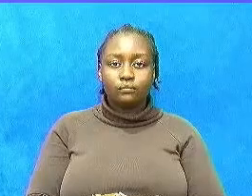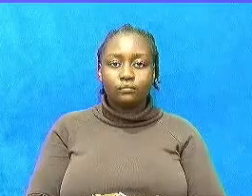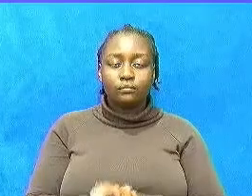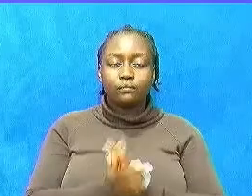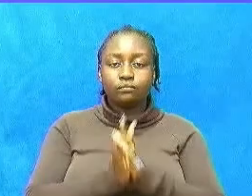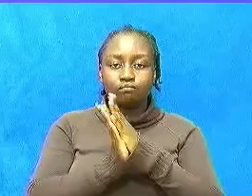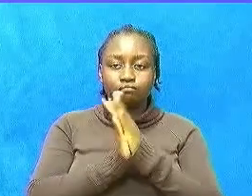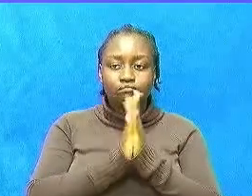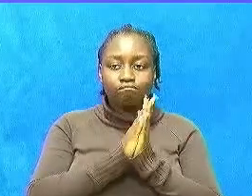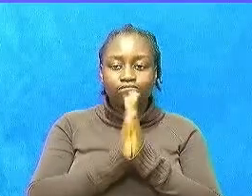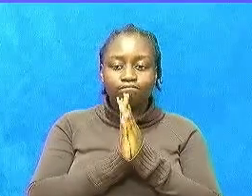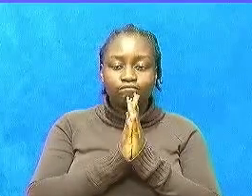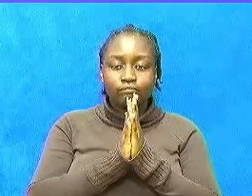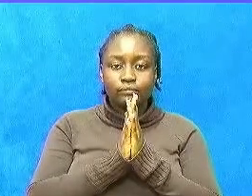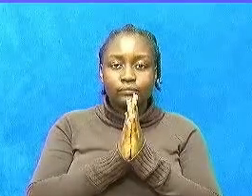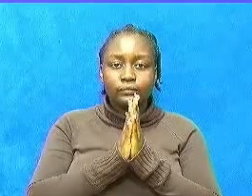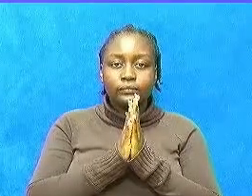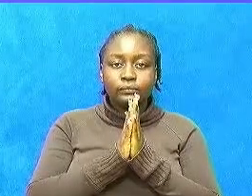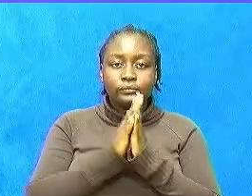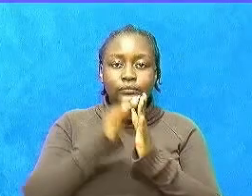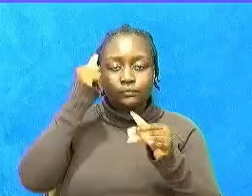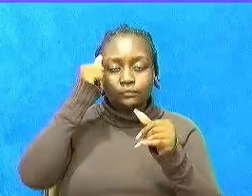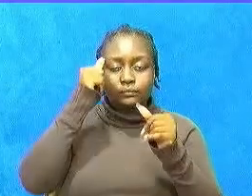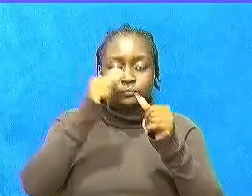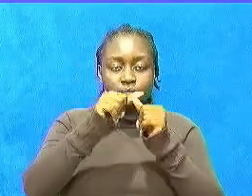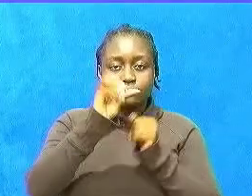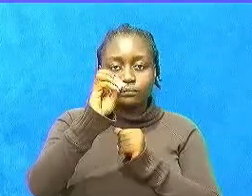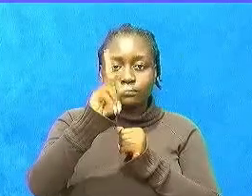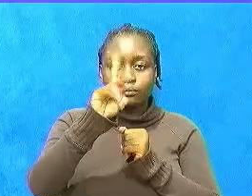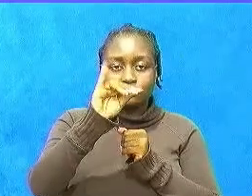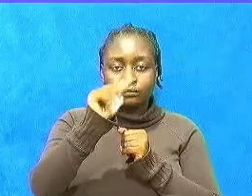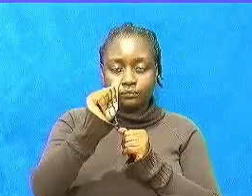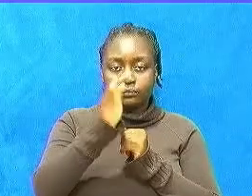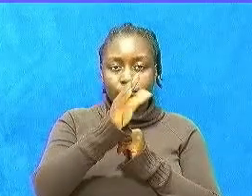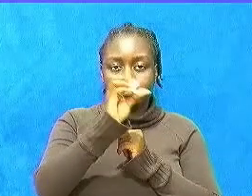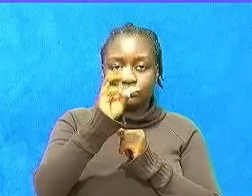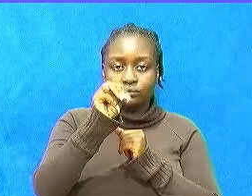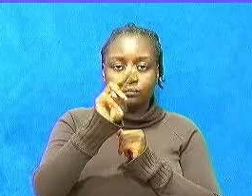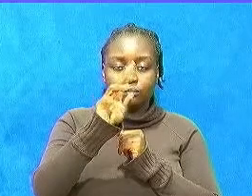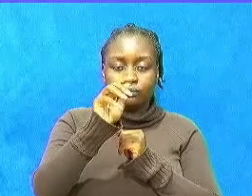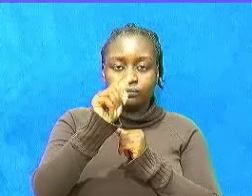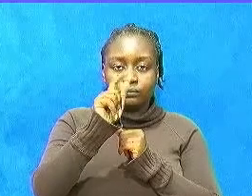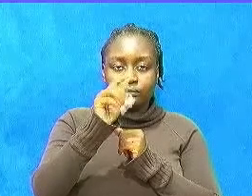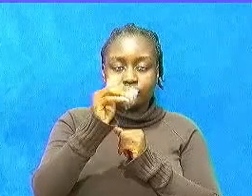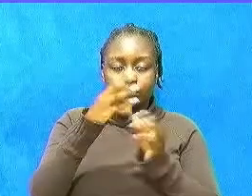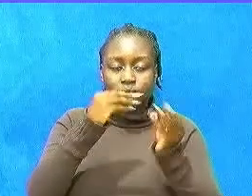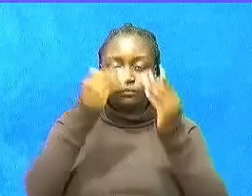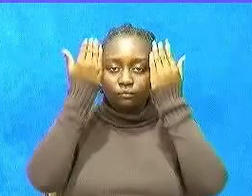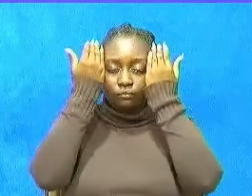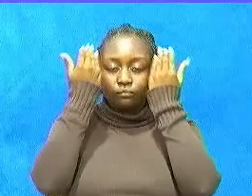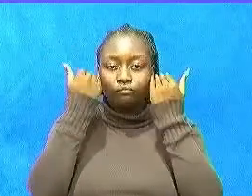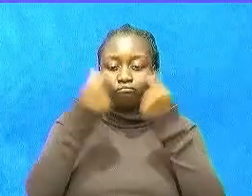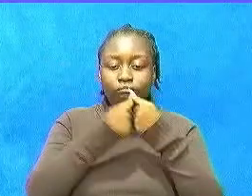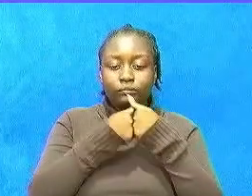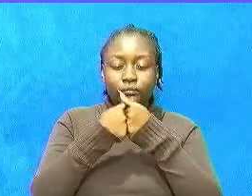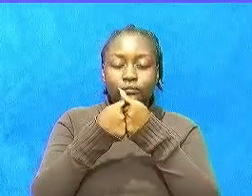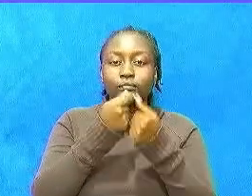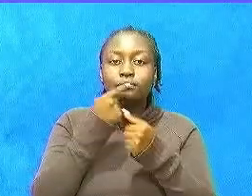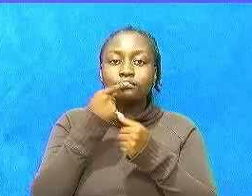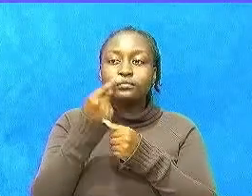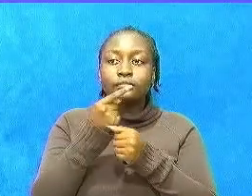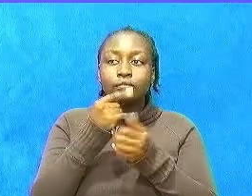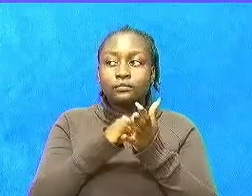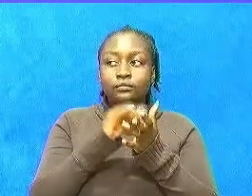Regarding that particular case, remember Okiya Omtatah went to court challenging the Finance Act 2023, saying that it